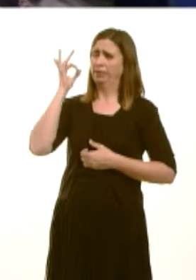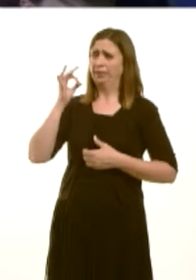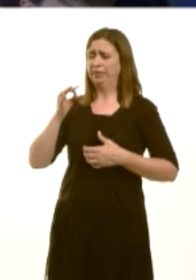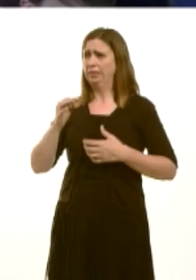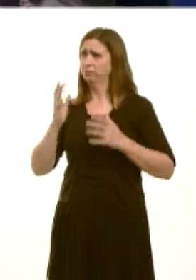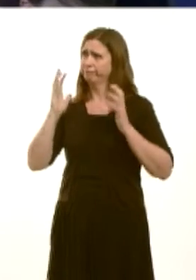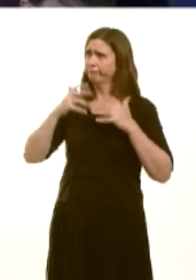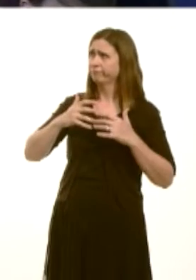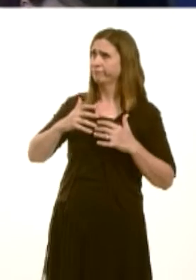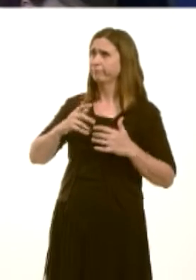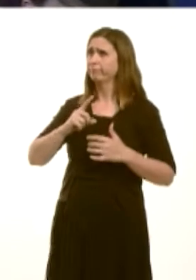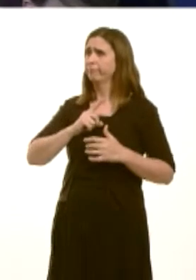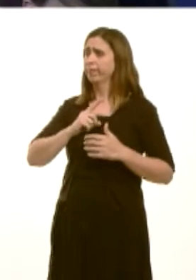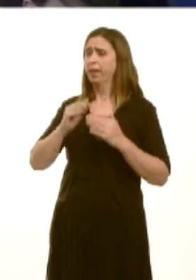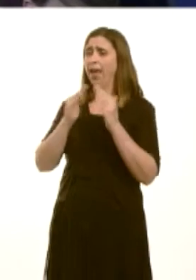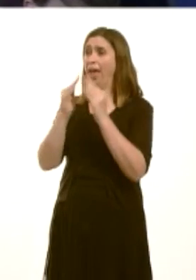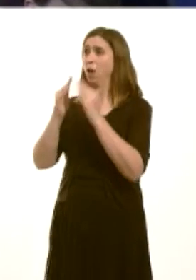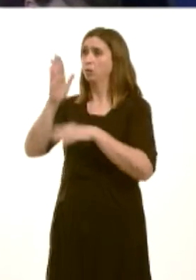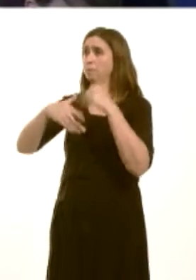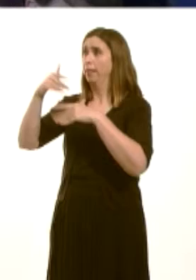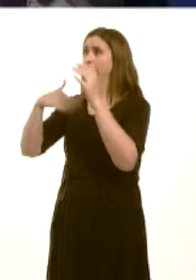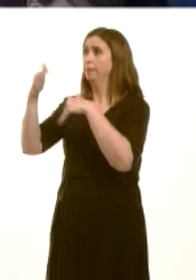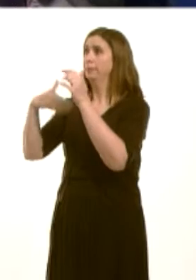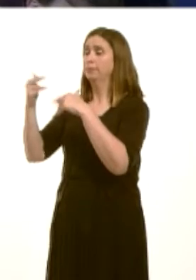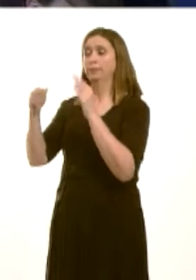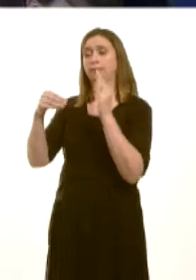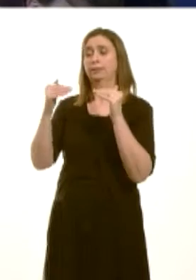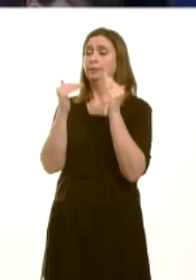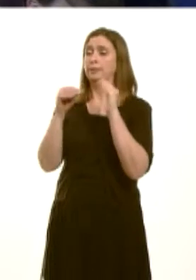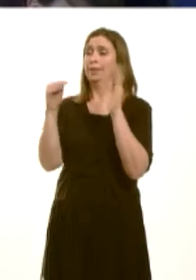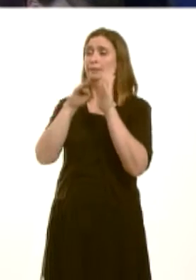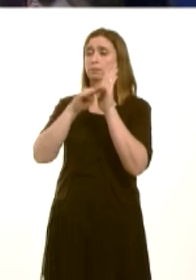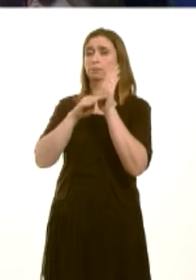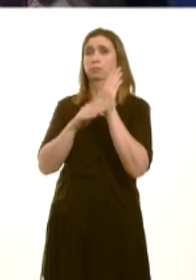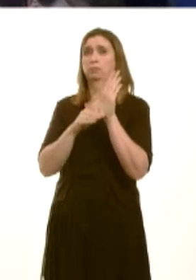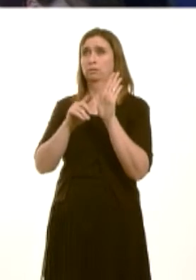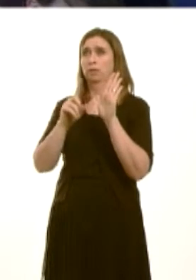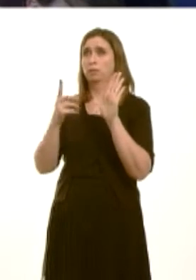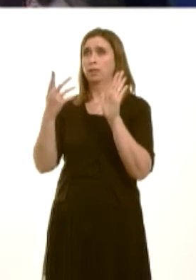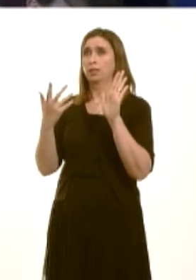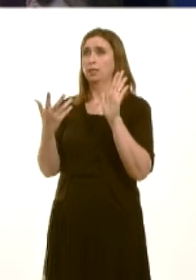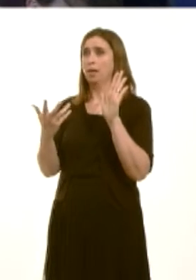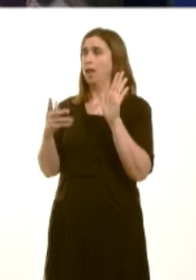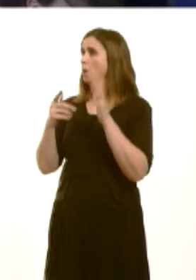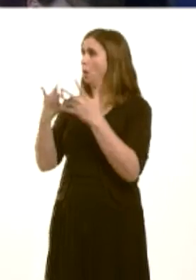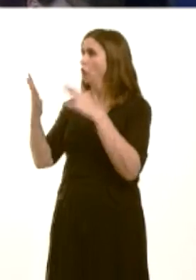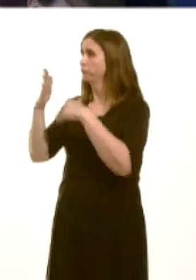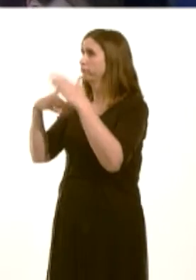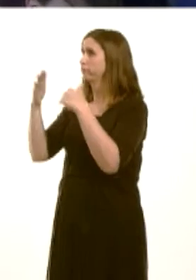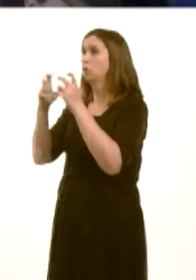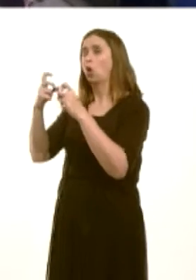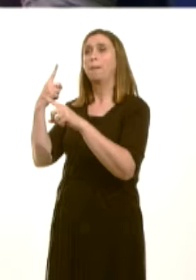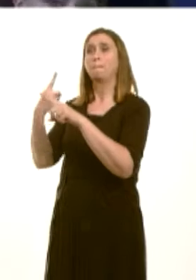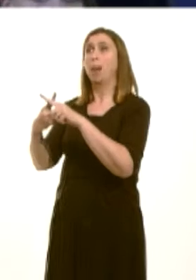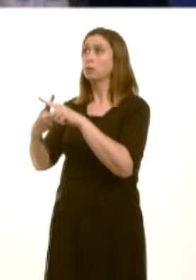where a number of houses are being built to the passive house standards, and many are now being built to a plus energy standards. That is, that they produce